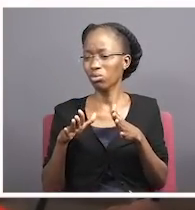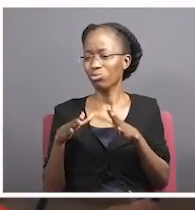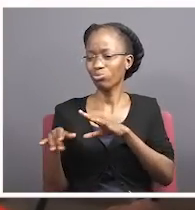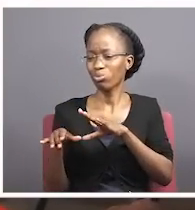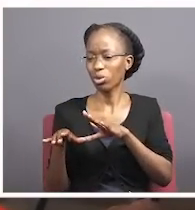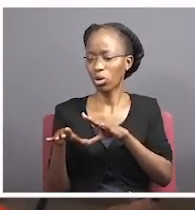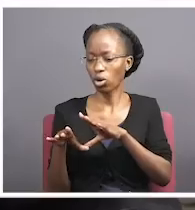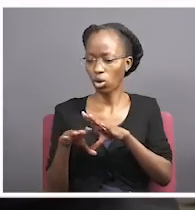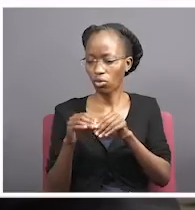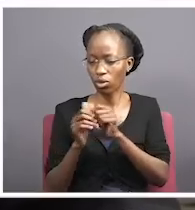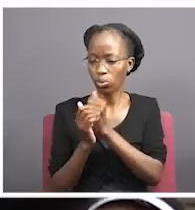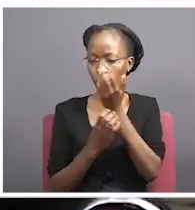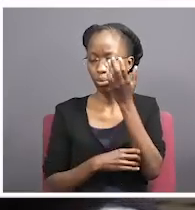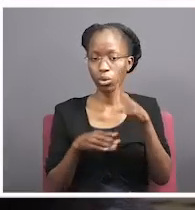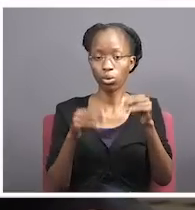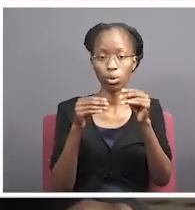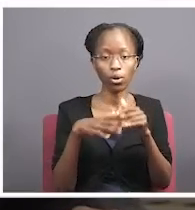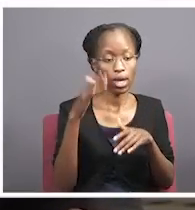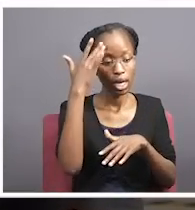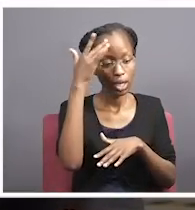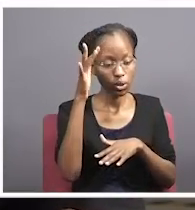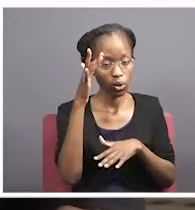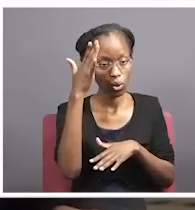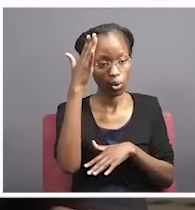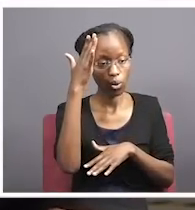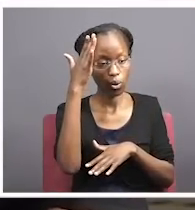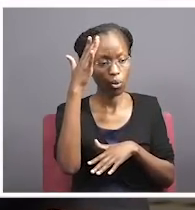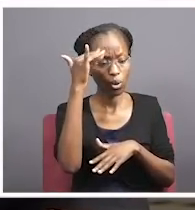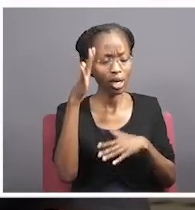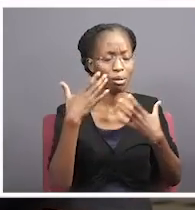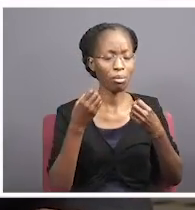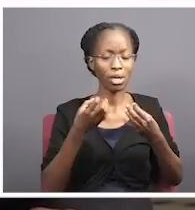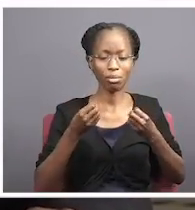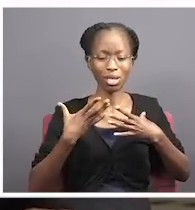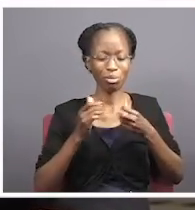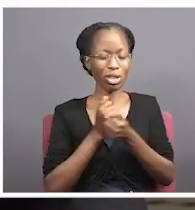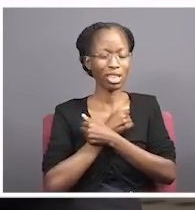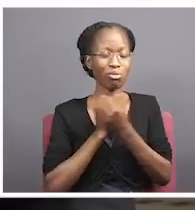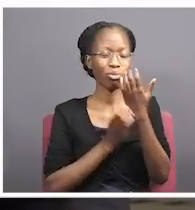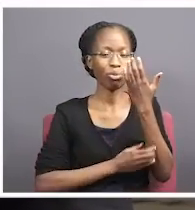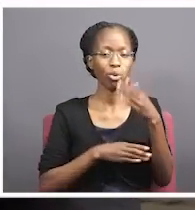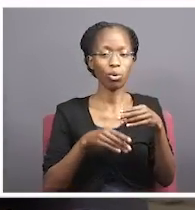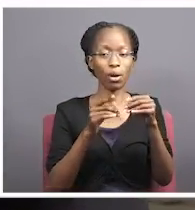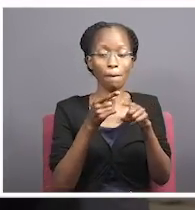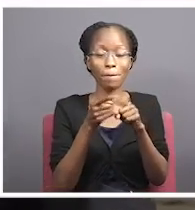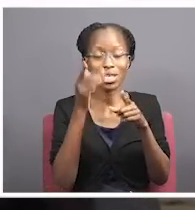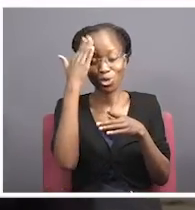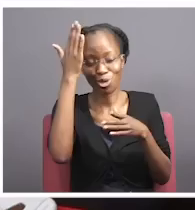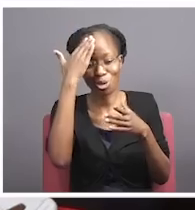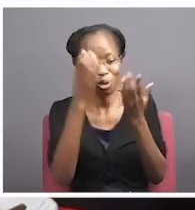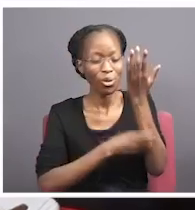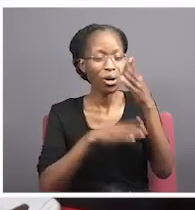that attracts us? I don't know that mediocrity really attracts, but it is easy.